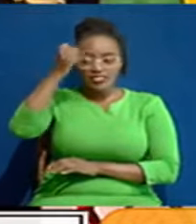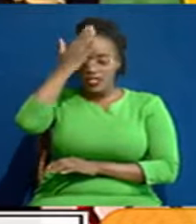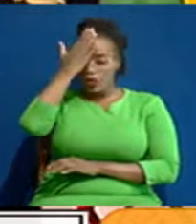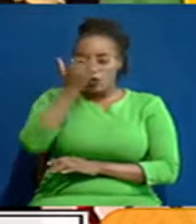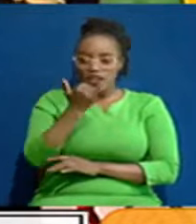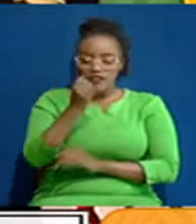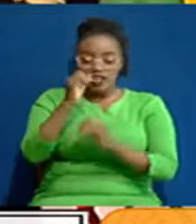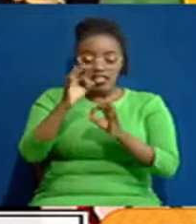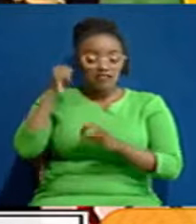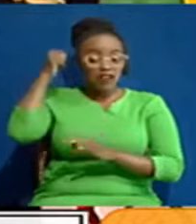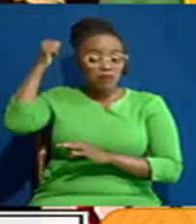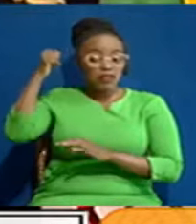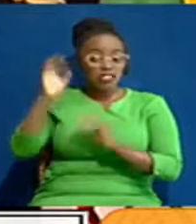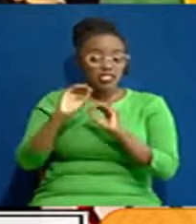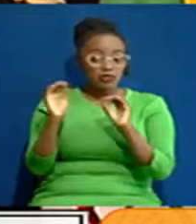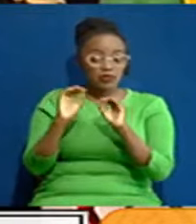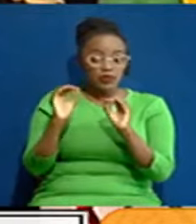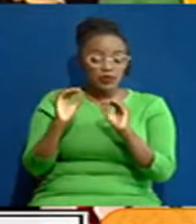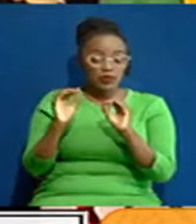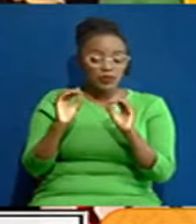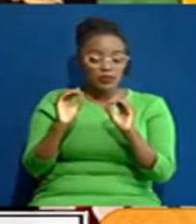Because were it not for politics,